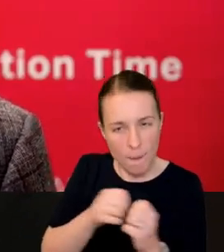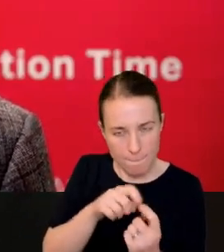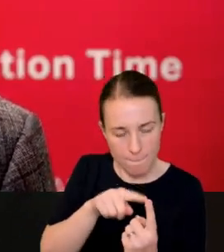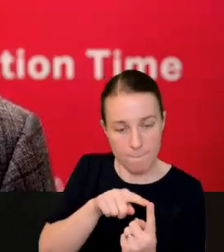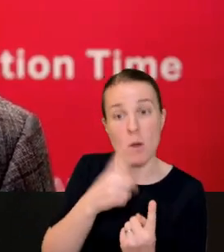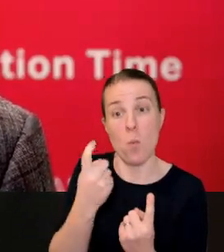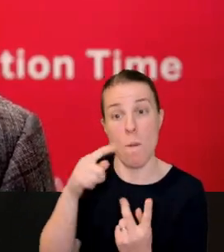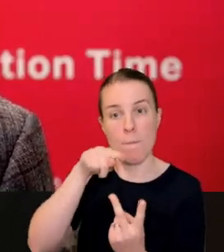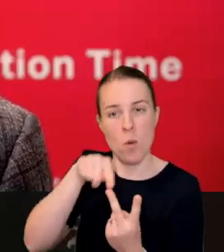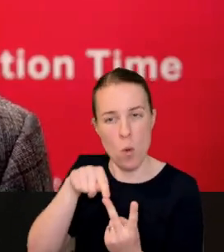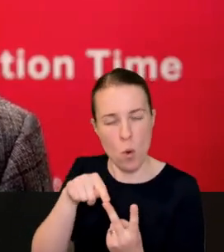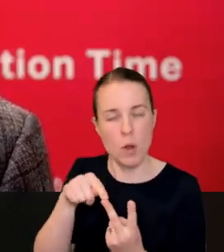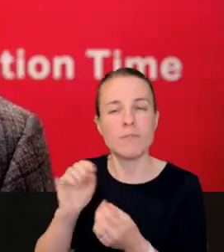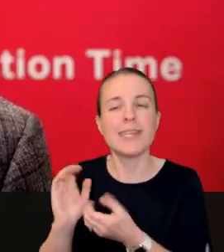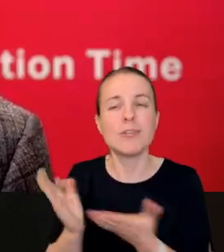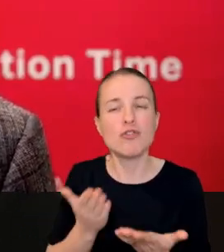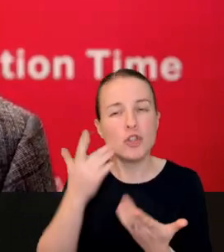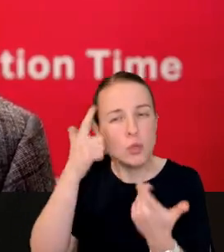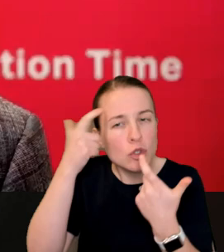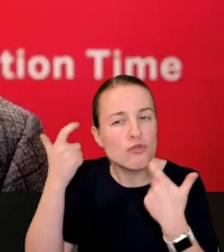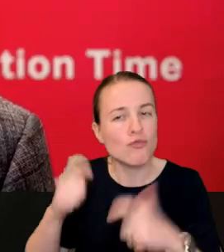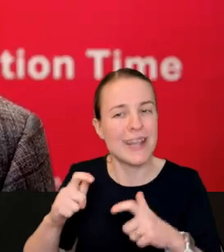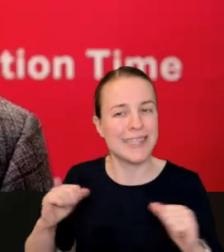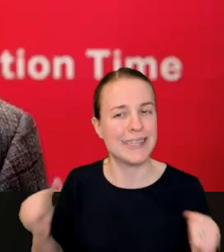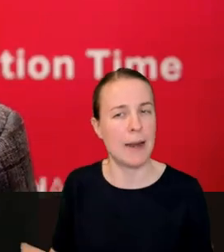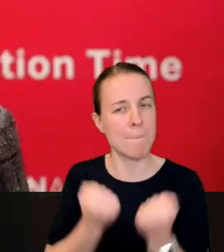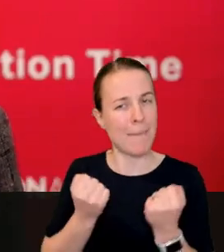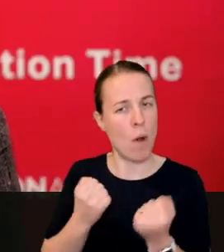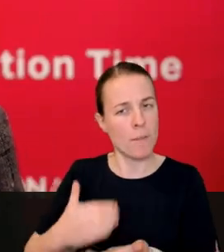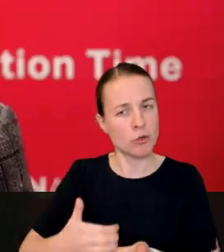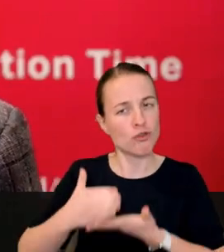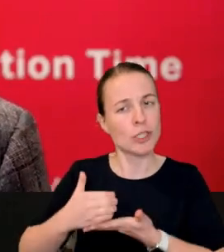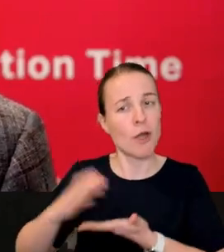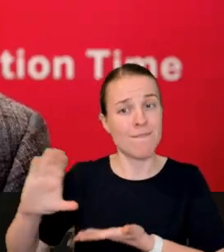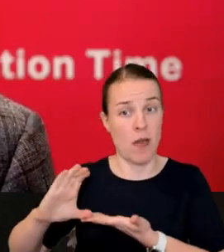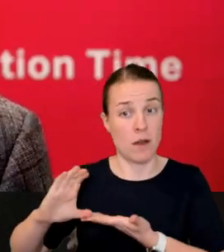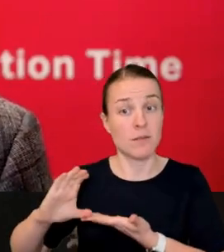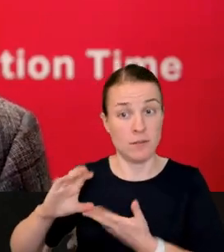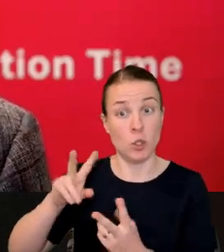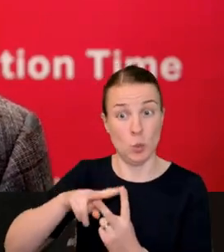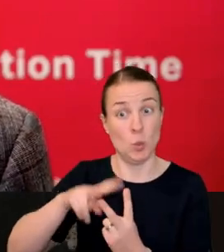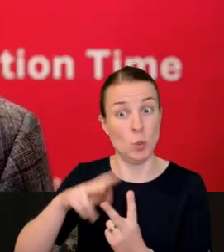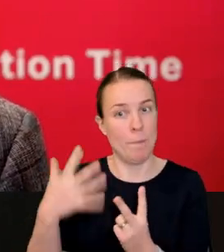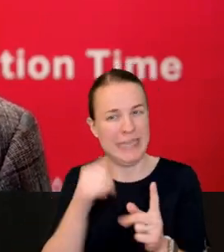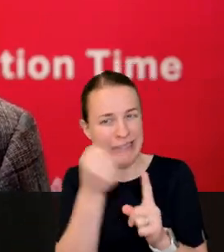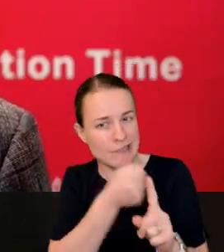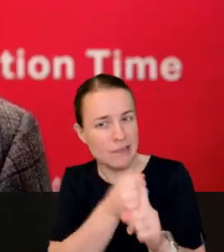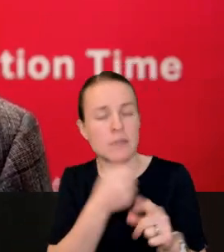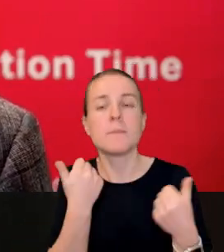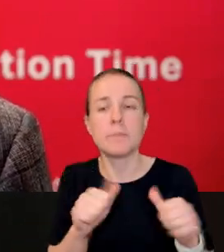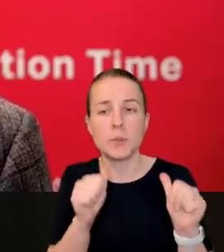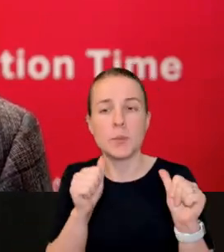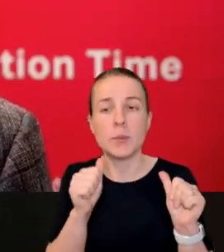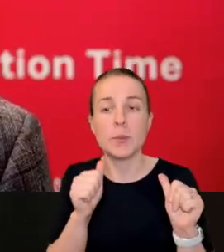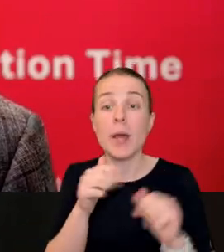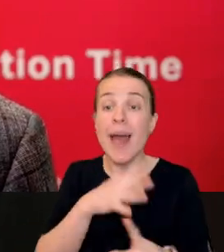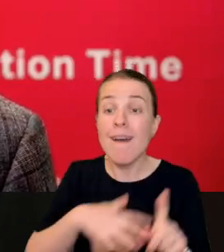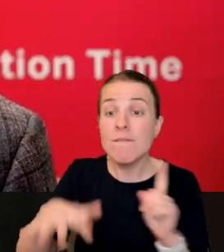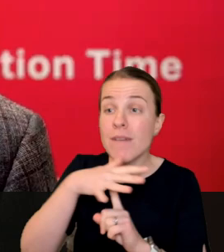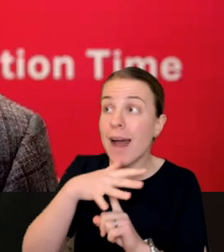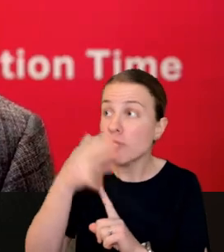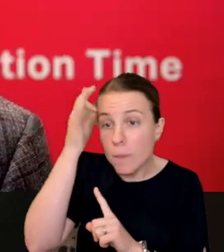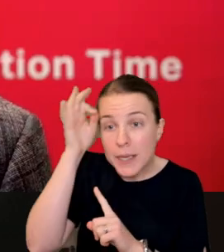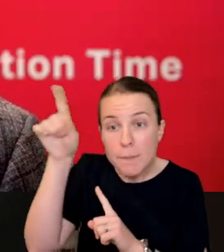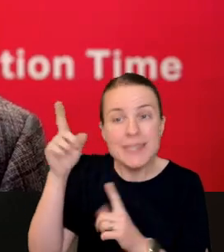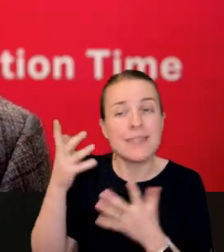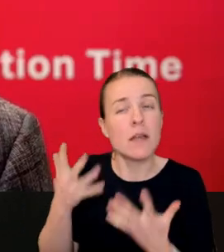resident empowerment reserve fund. And the Environment Committee is currently investigating the impact of air pollution